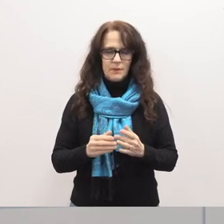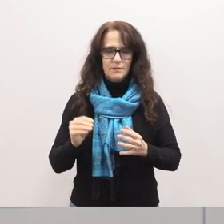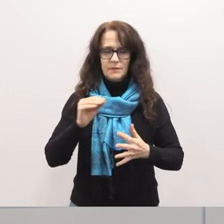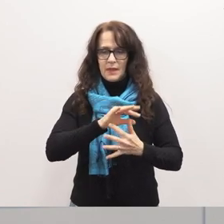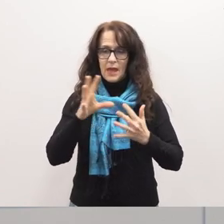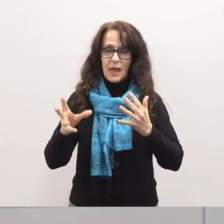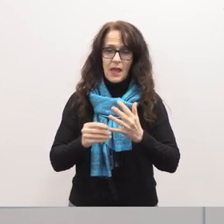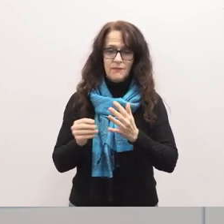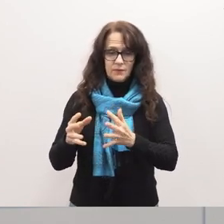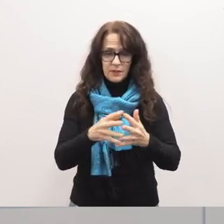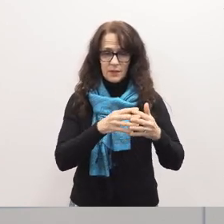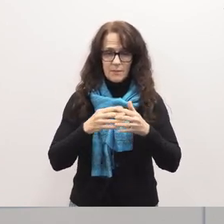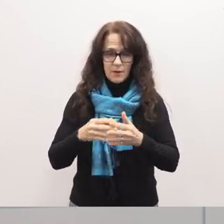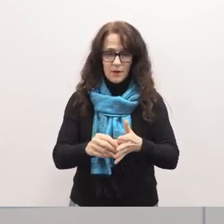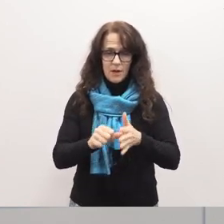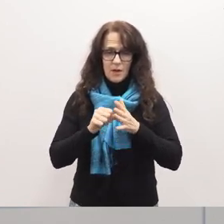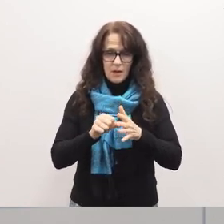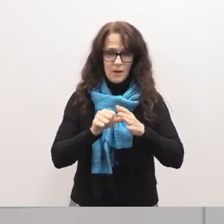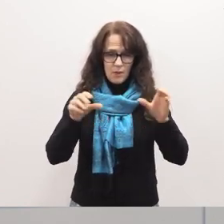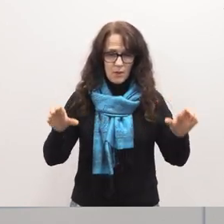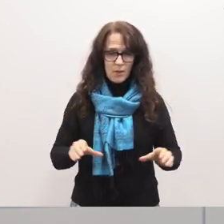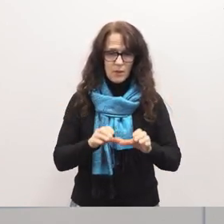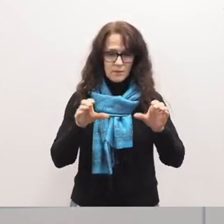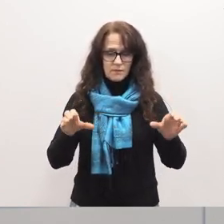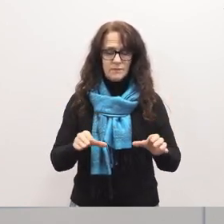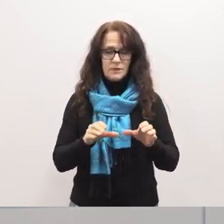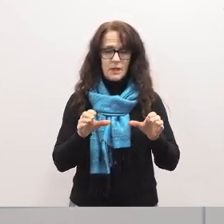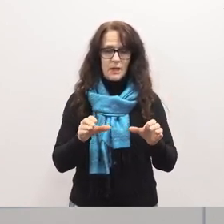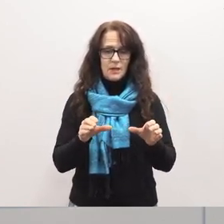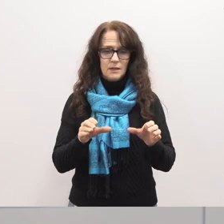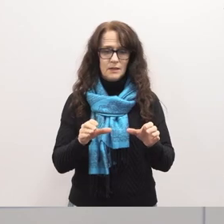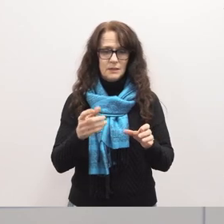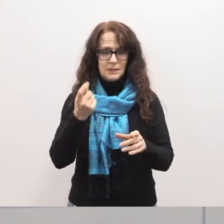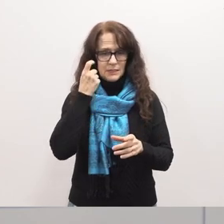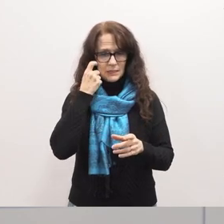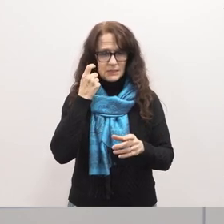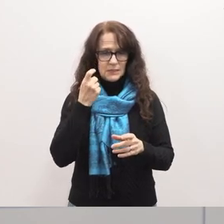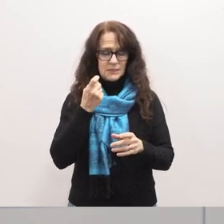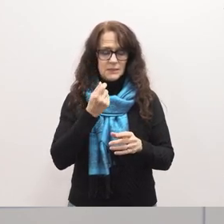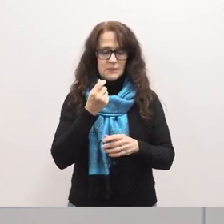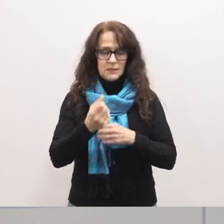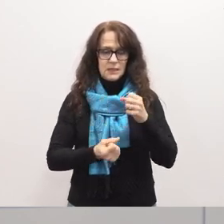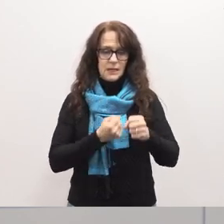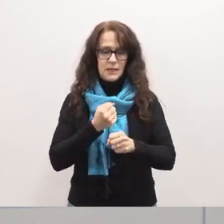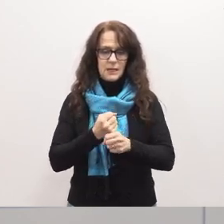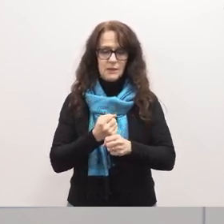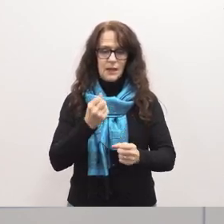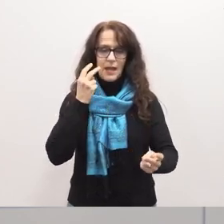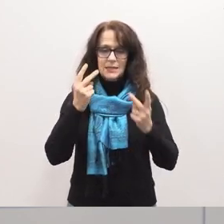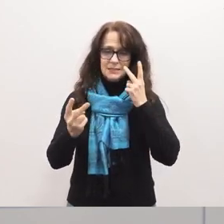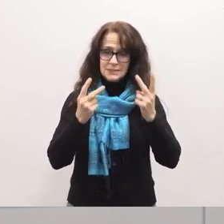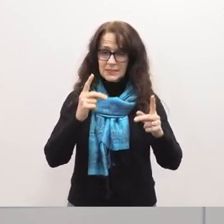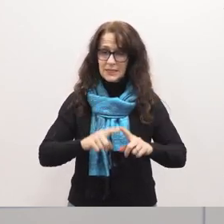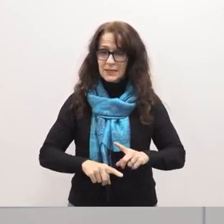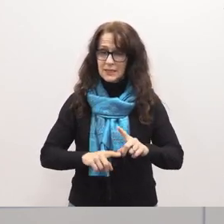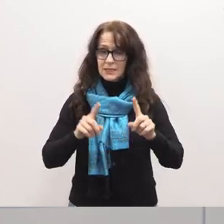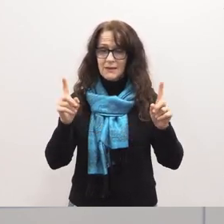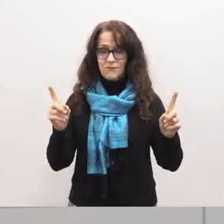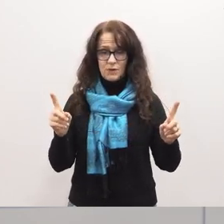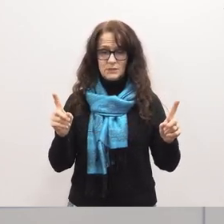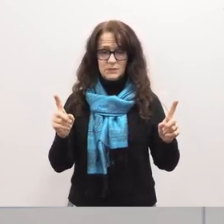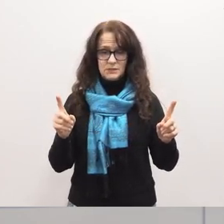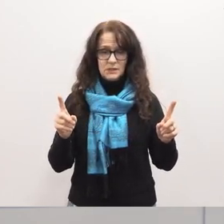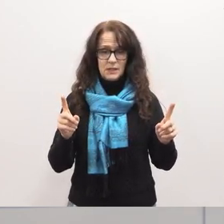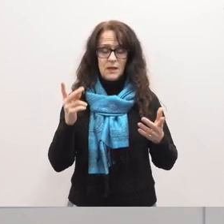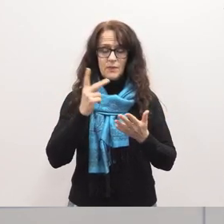African-American emphasis that we've done in the last couple of years here now, I can see the differences in